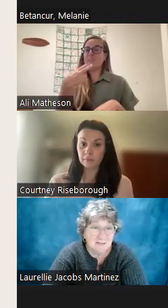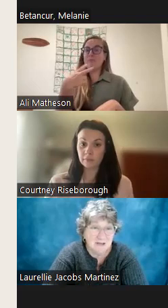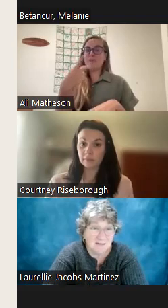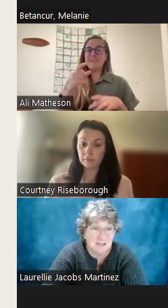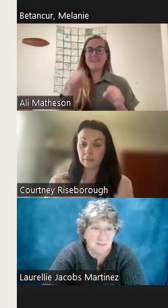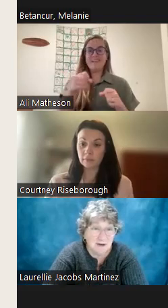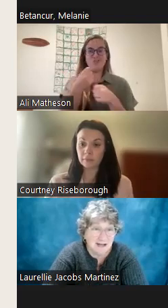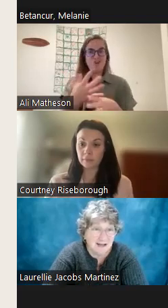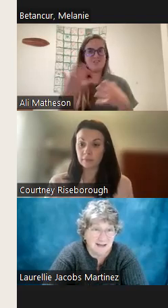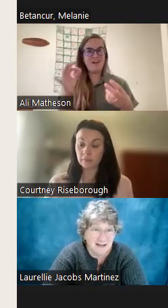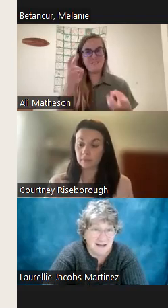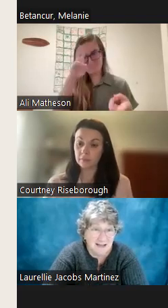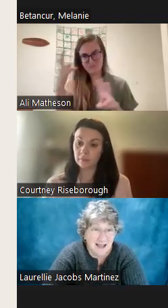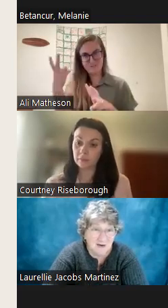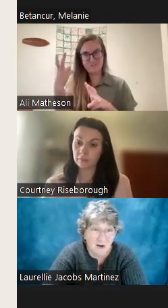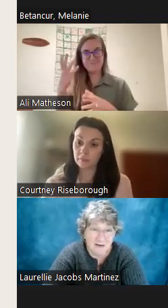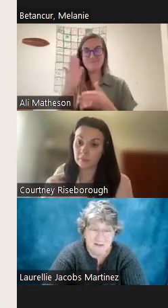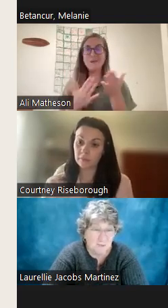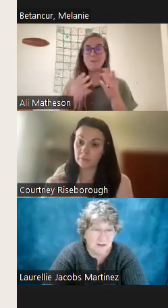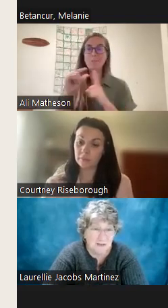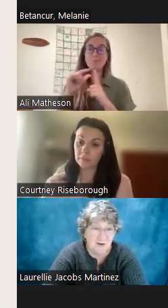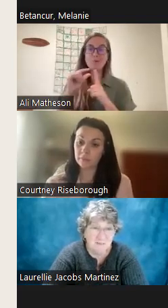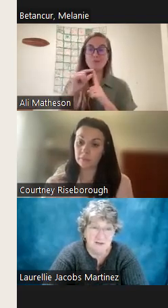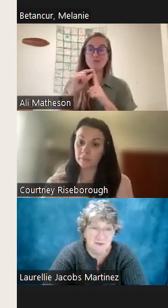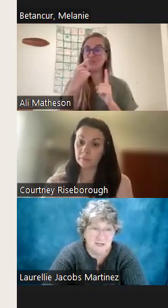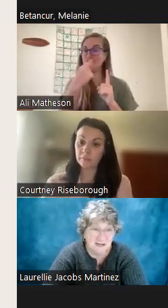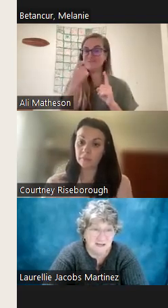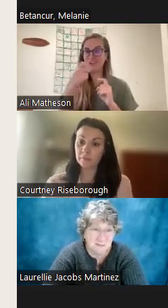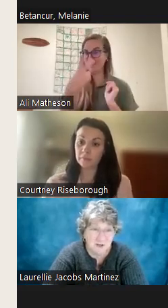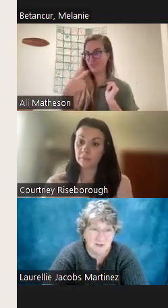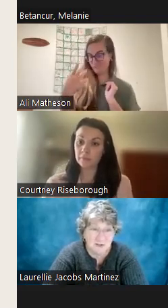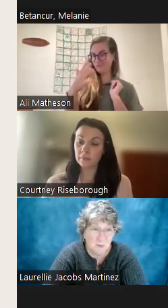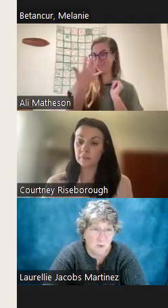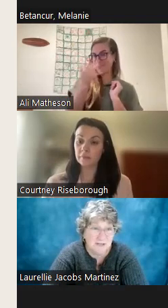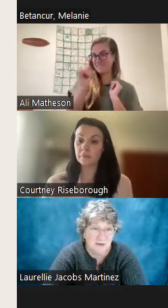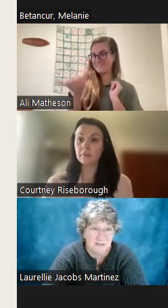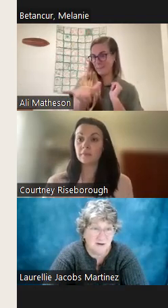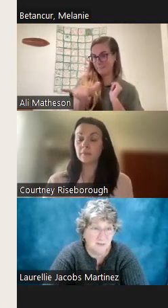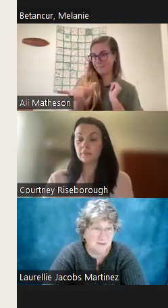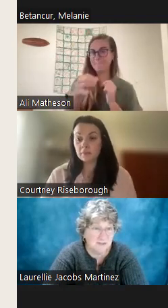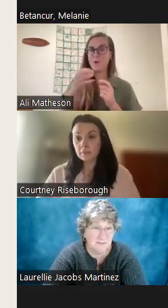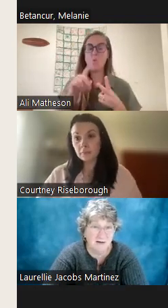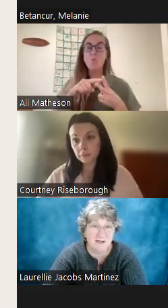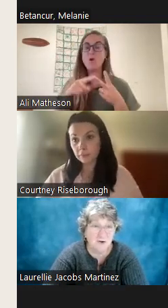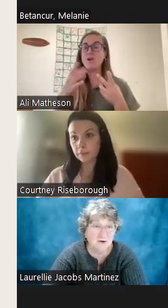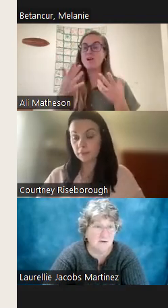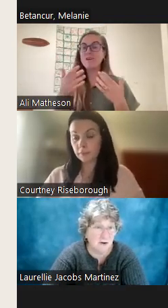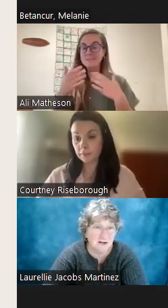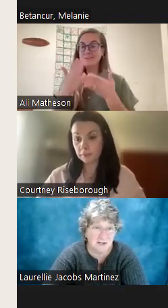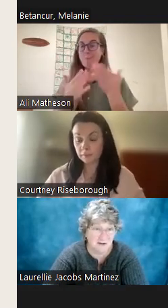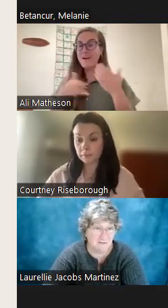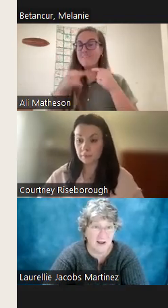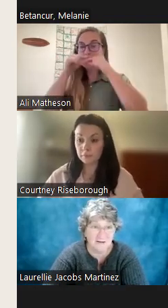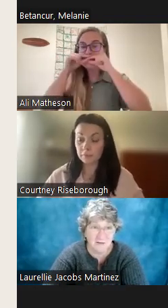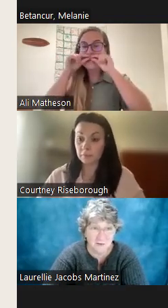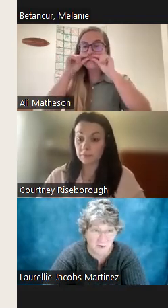isn't. Sometimes lip reading can cause a tremendous amount of misunderstandings because the words that you see on a person's mouth can look very much